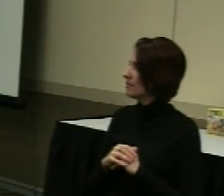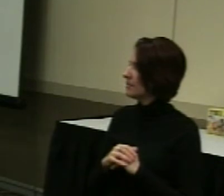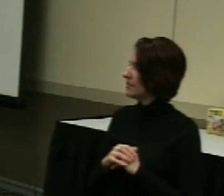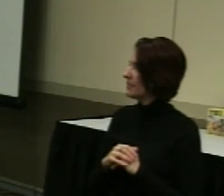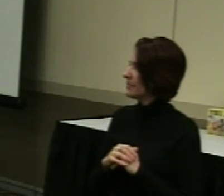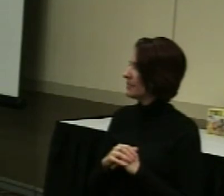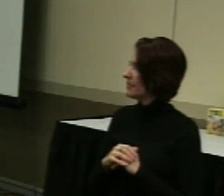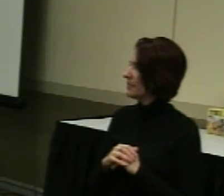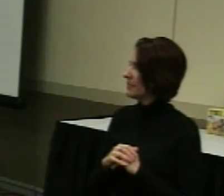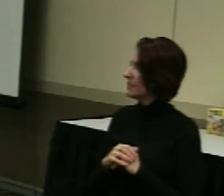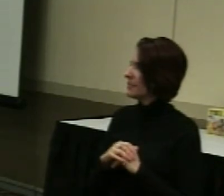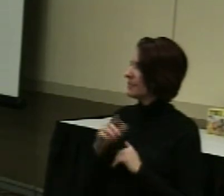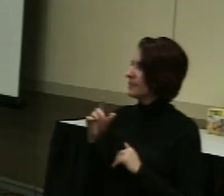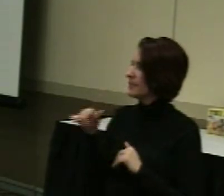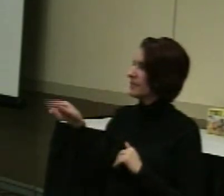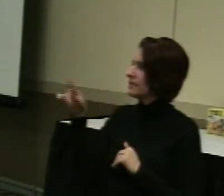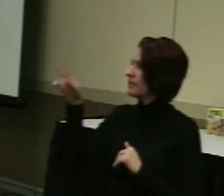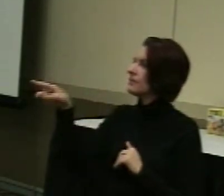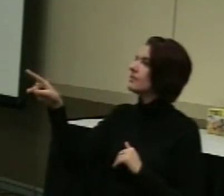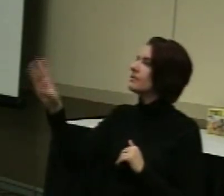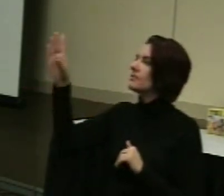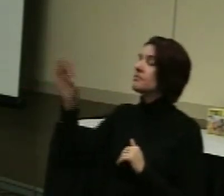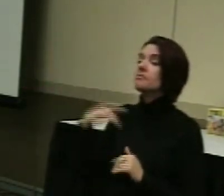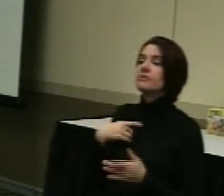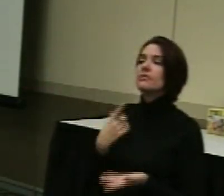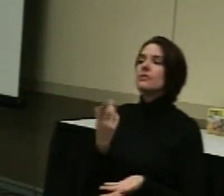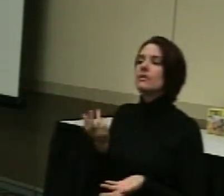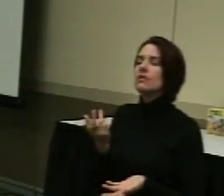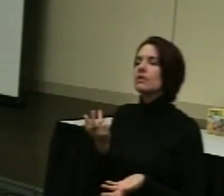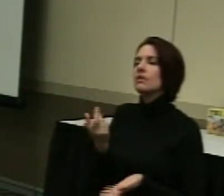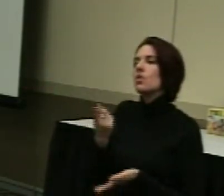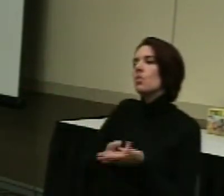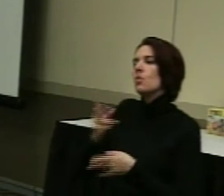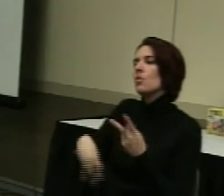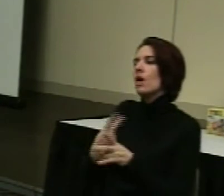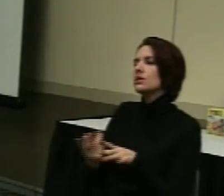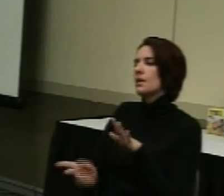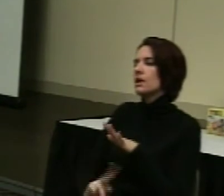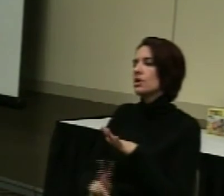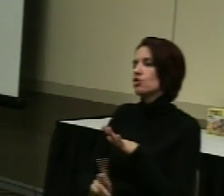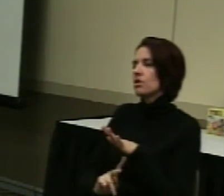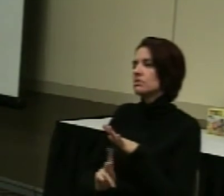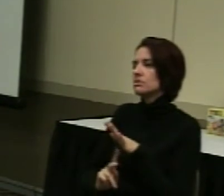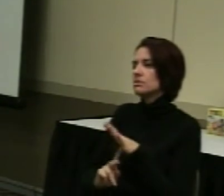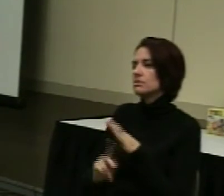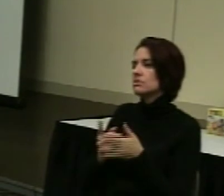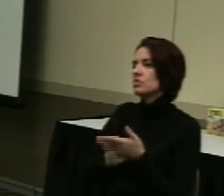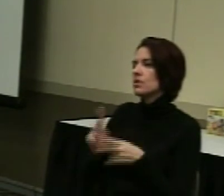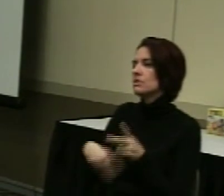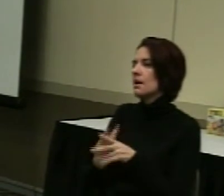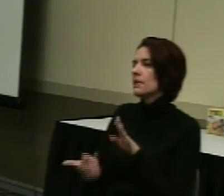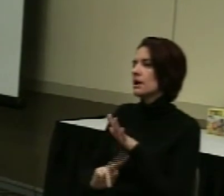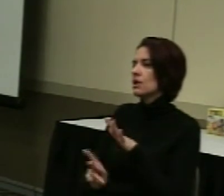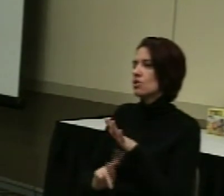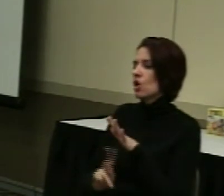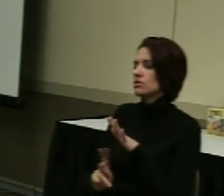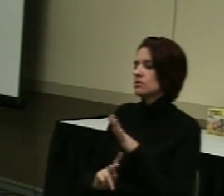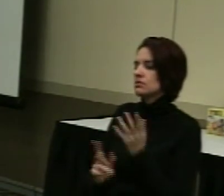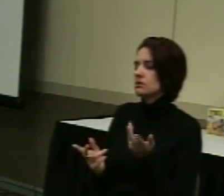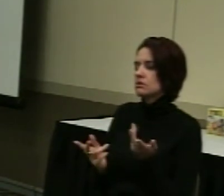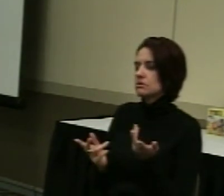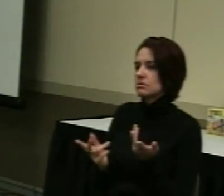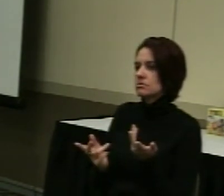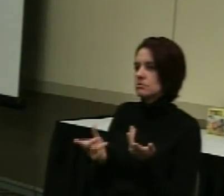Yes, thank you. I want to know what type of kindergarten she's in, who's using sign with her, what is the classroom structure,